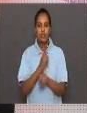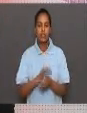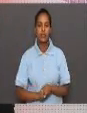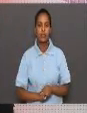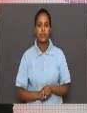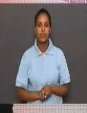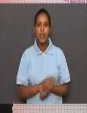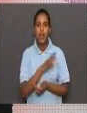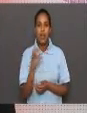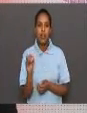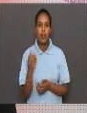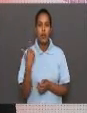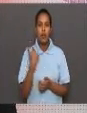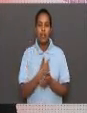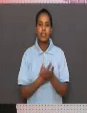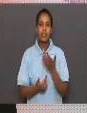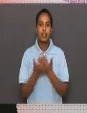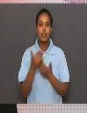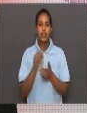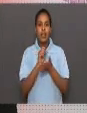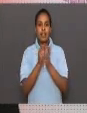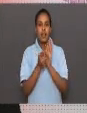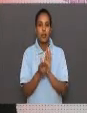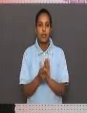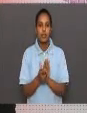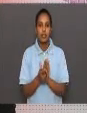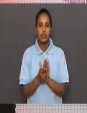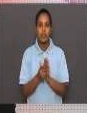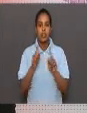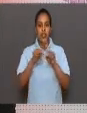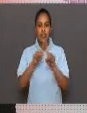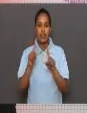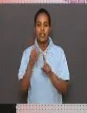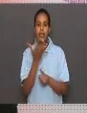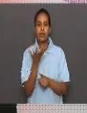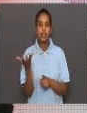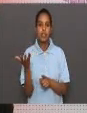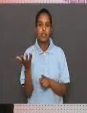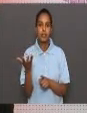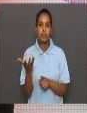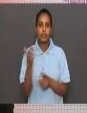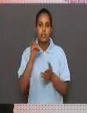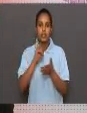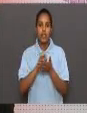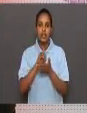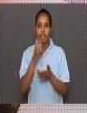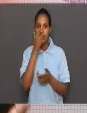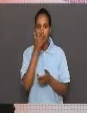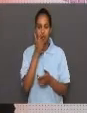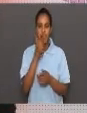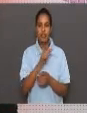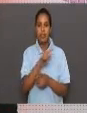are formed, and we discussed examples of different substances